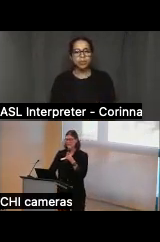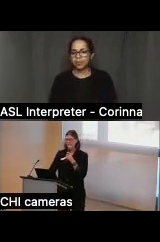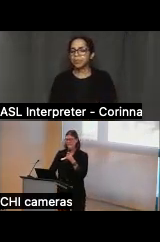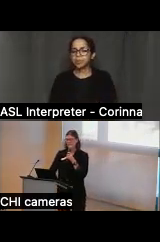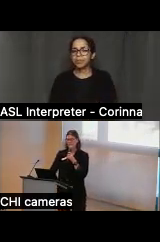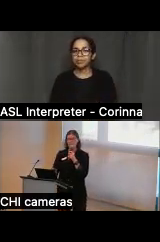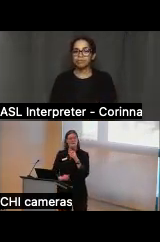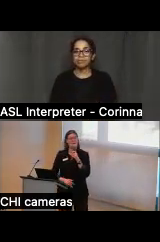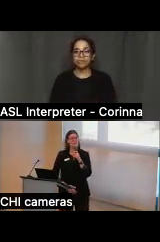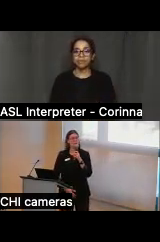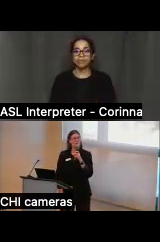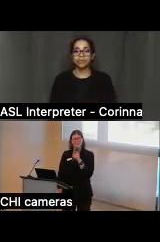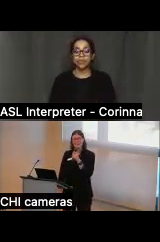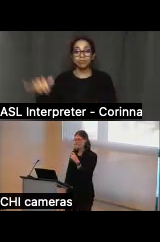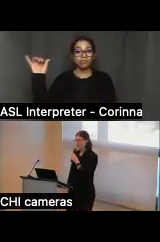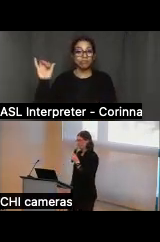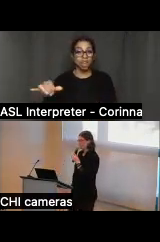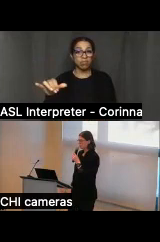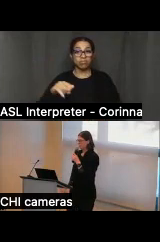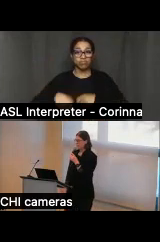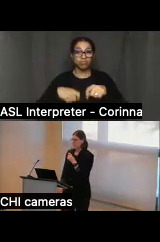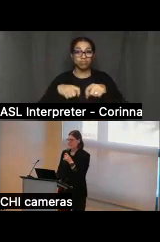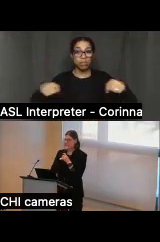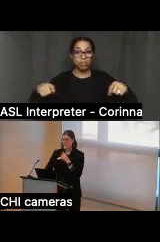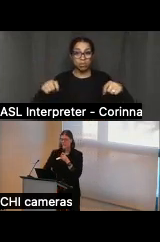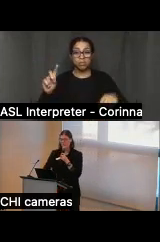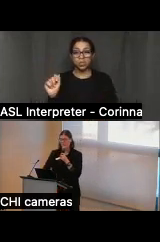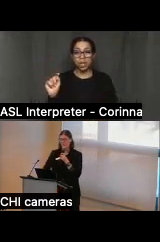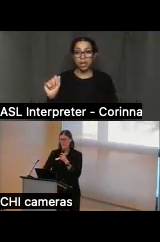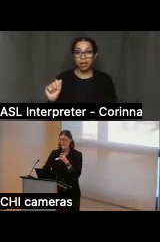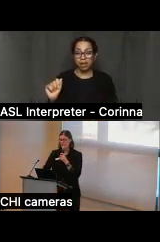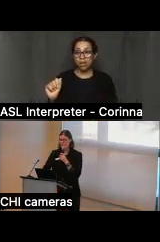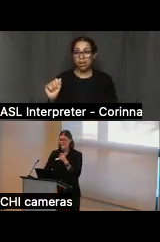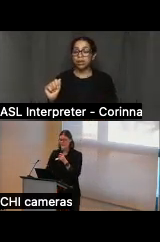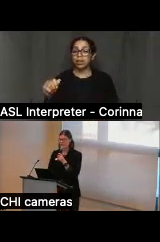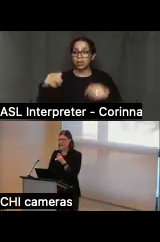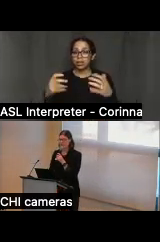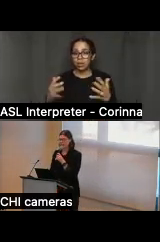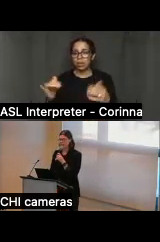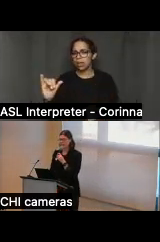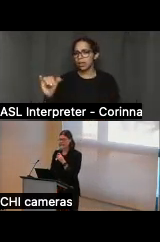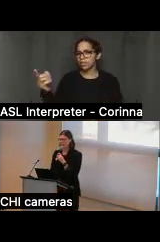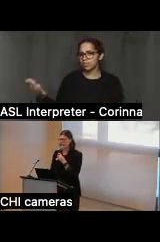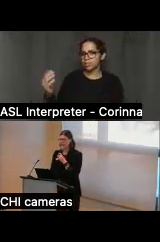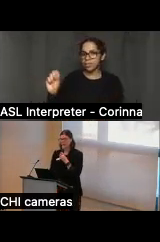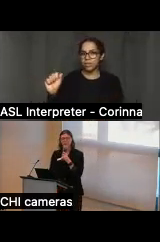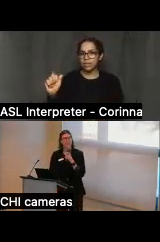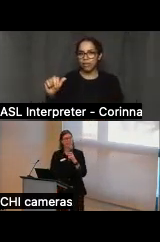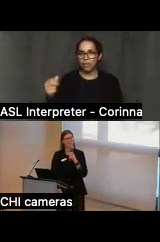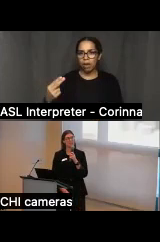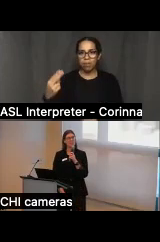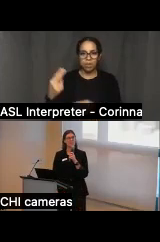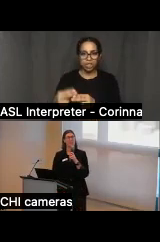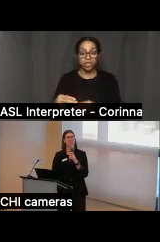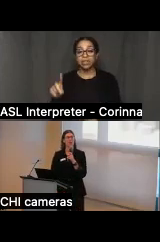So that wraps up our data section. And so, as Sarah mentioned, these data really emphasize